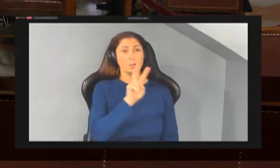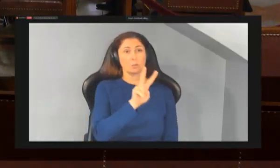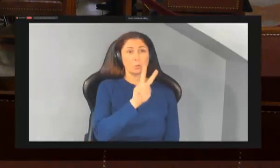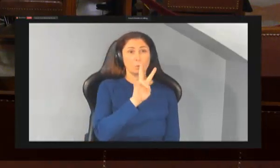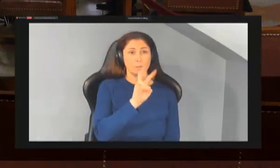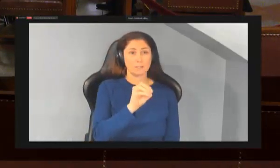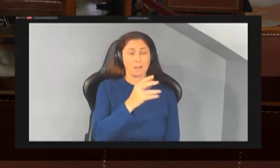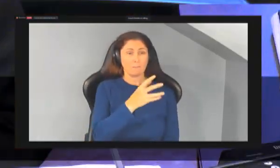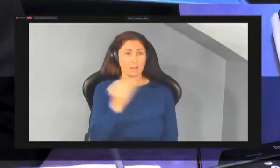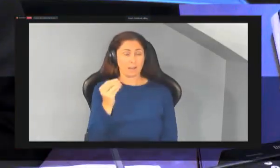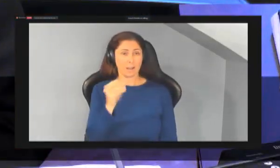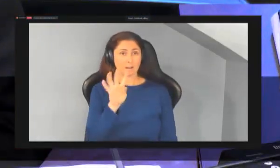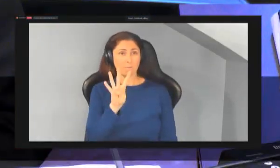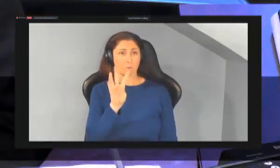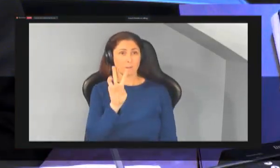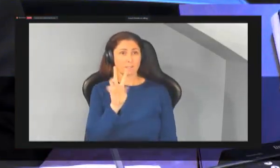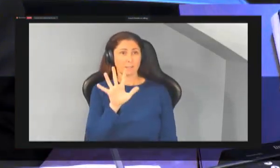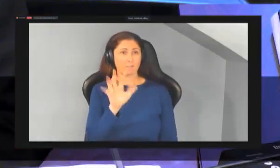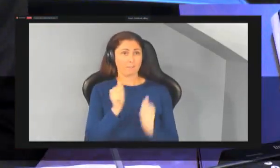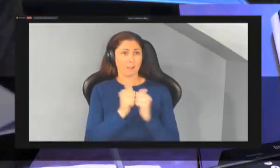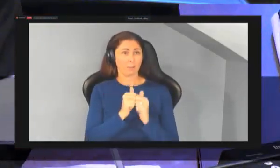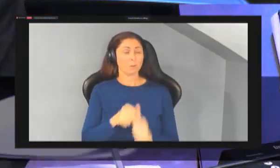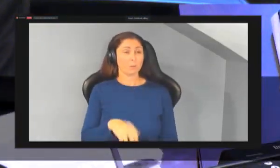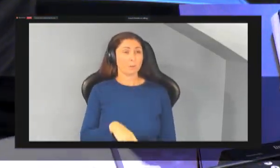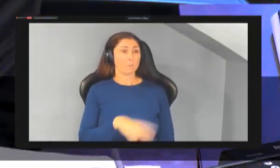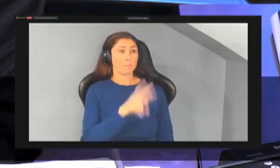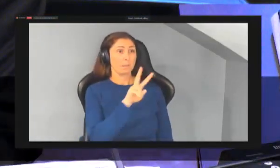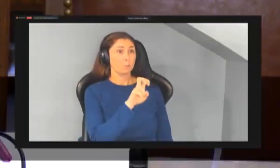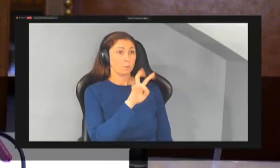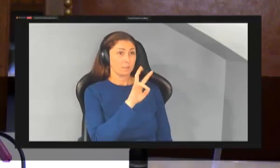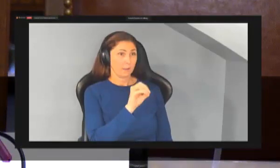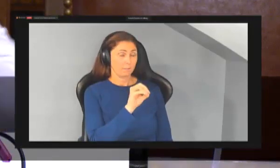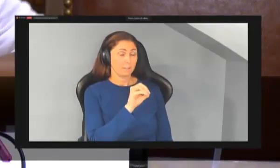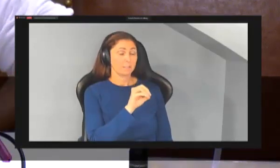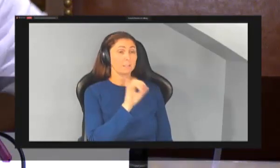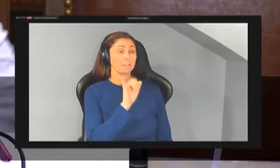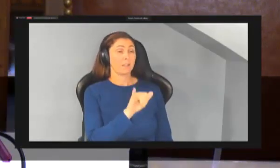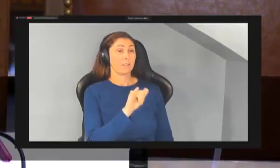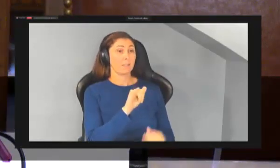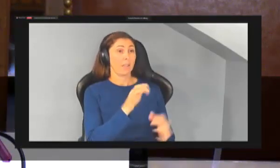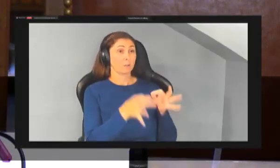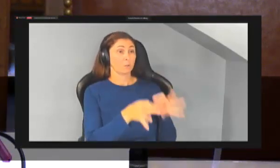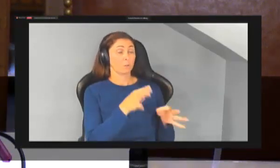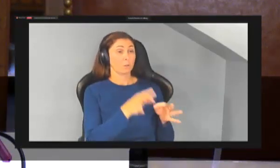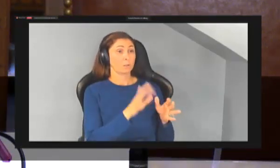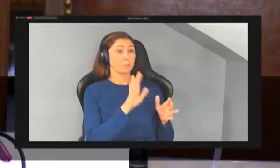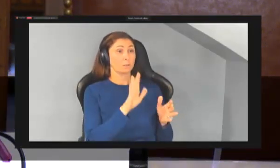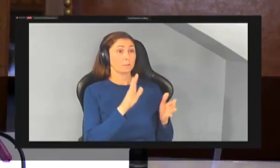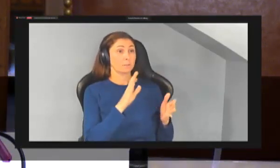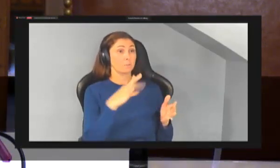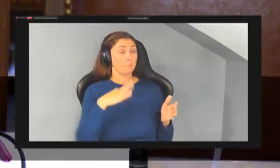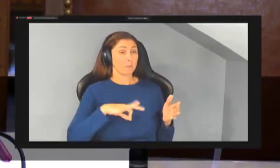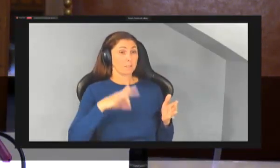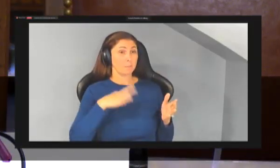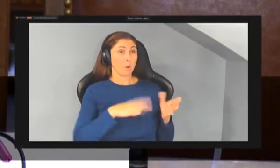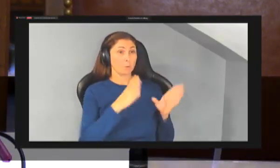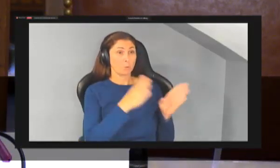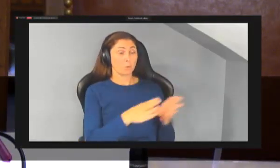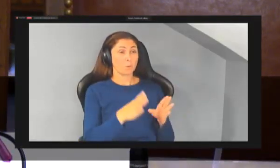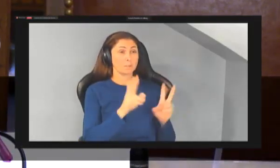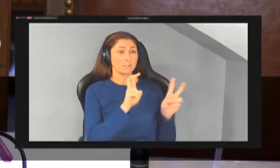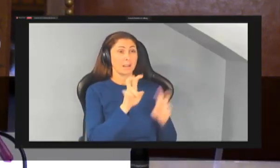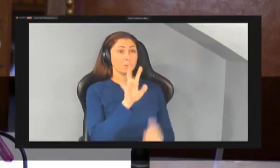and 465 together? Bill 270, an ordinance amending the Pittsburgh Code of Ordinances, Title VII, Business